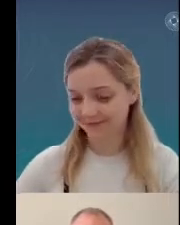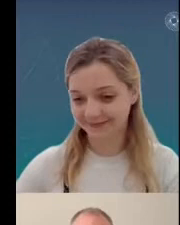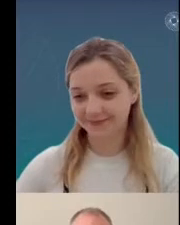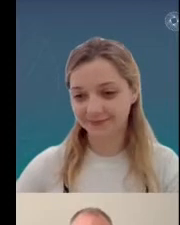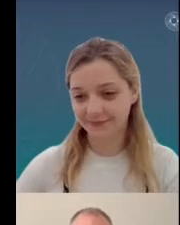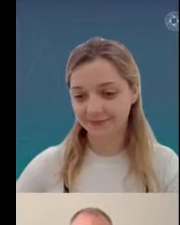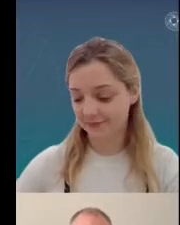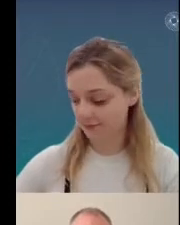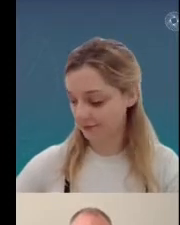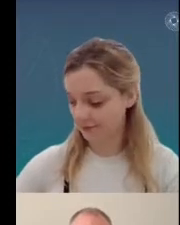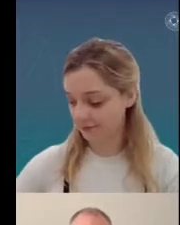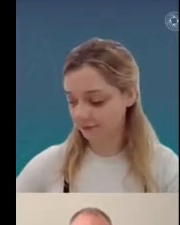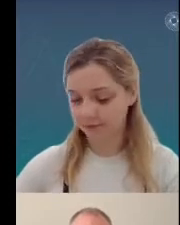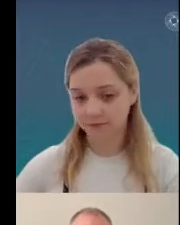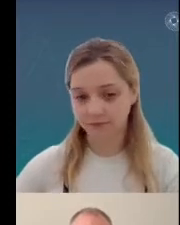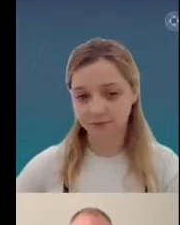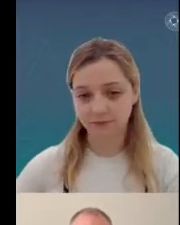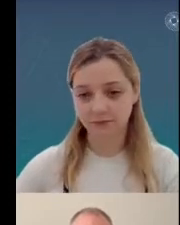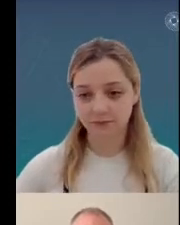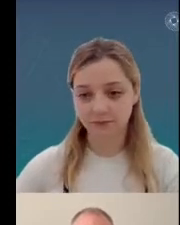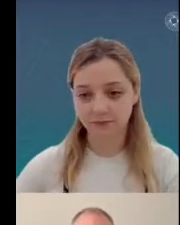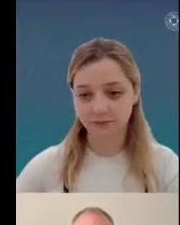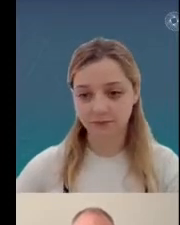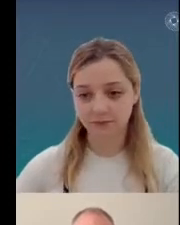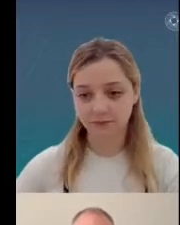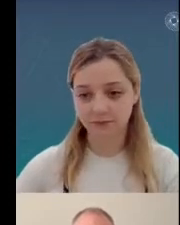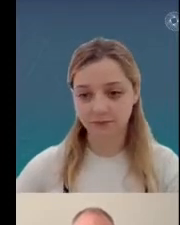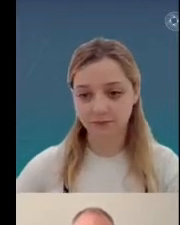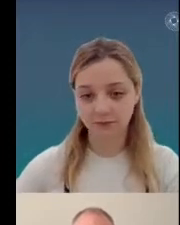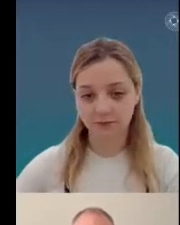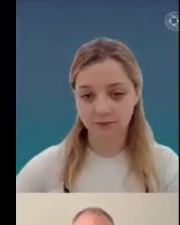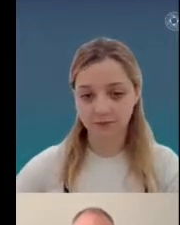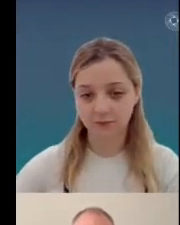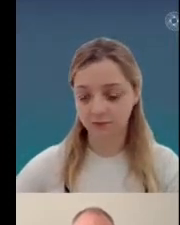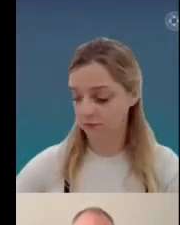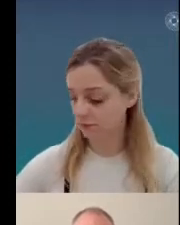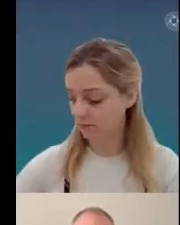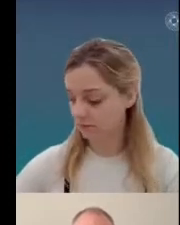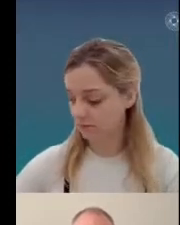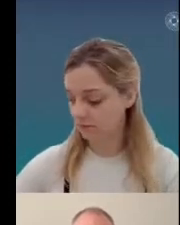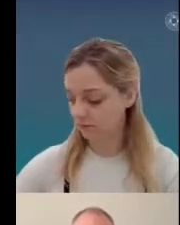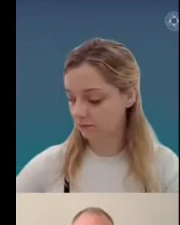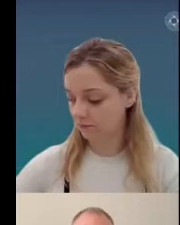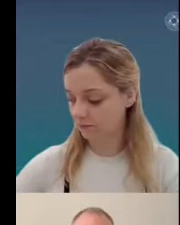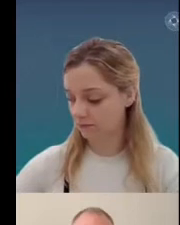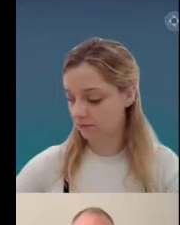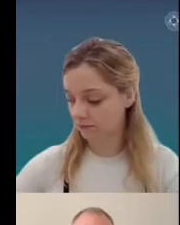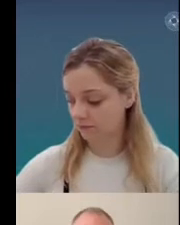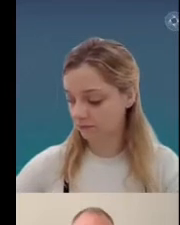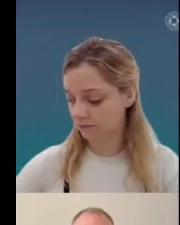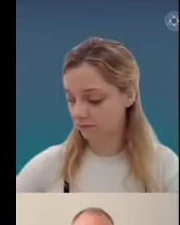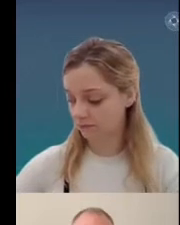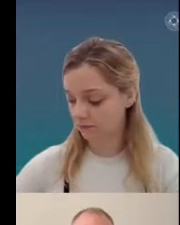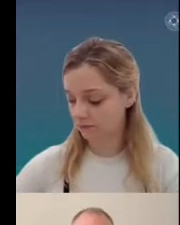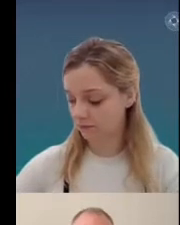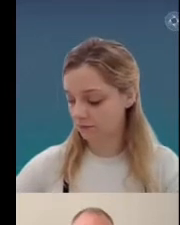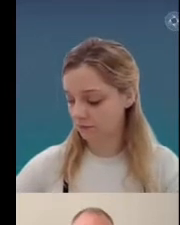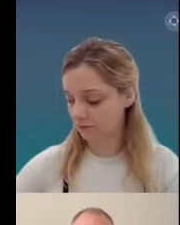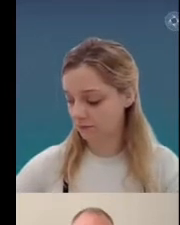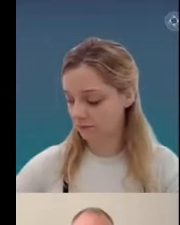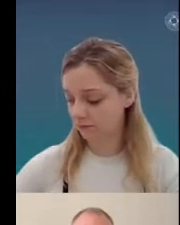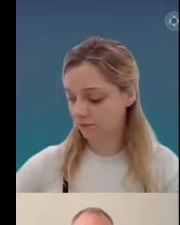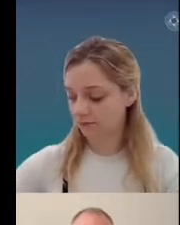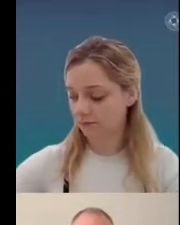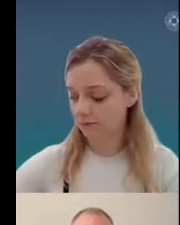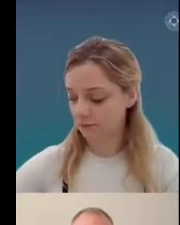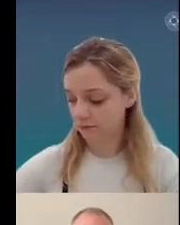strategy that the QQI have in place. The third priority is development. So driving and stimulating provider development while supporting new